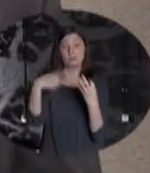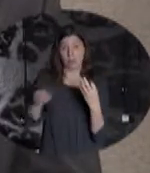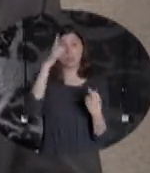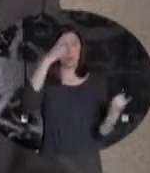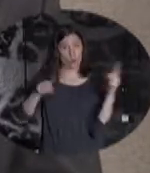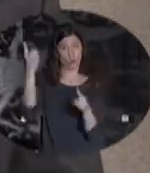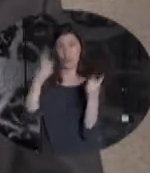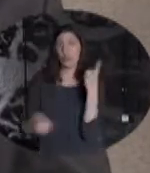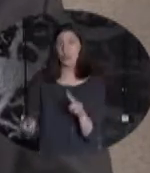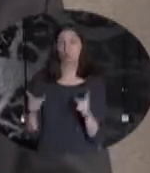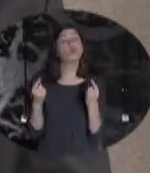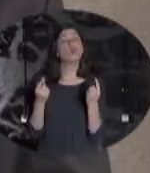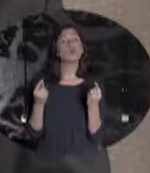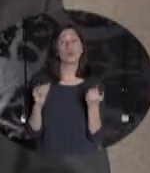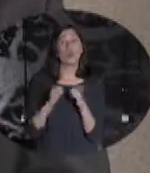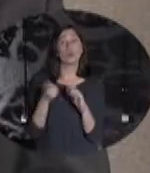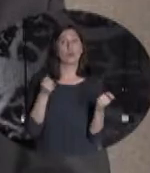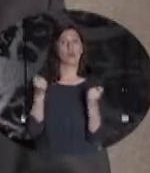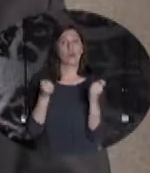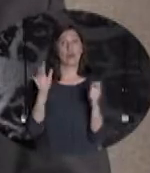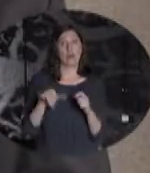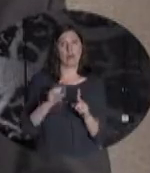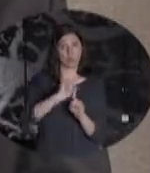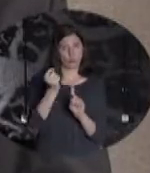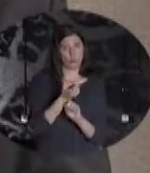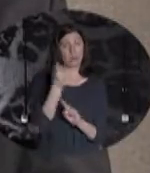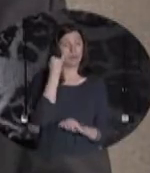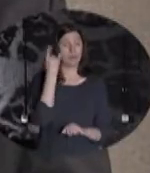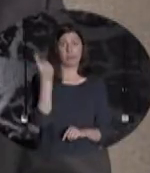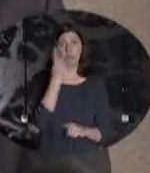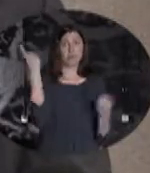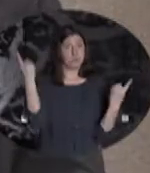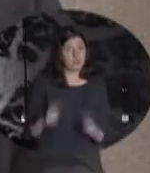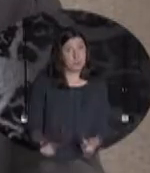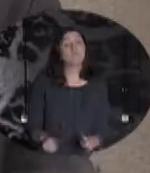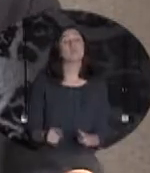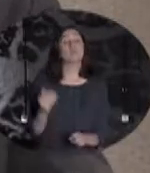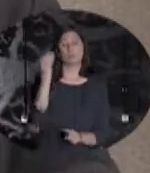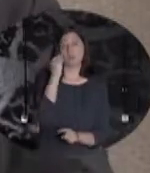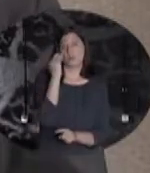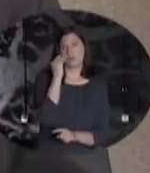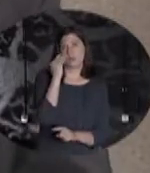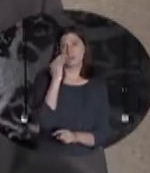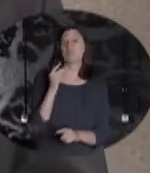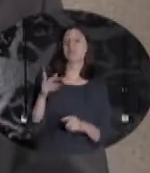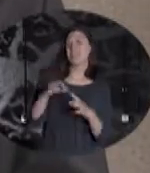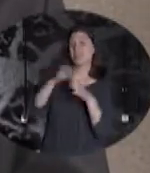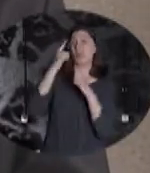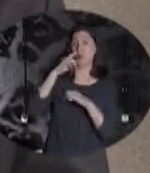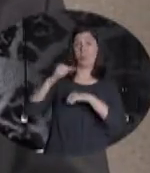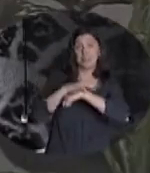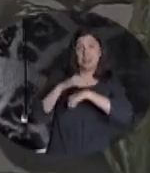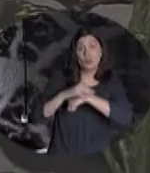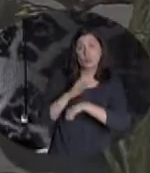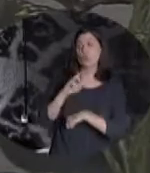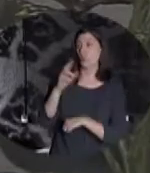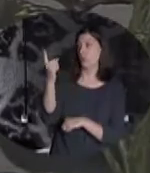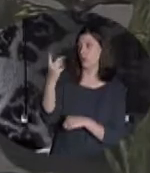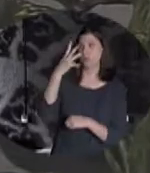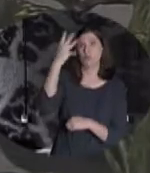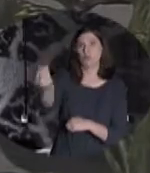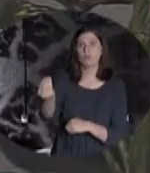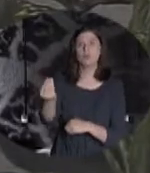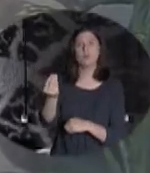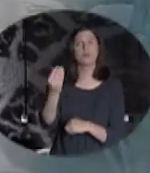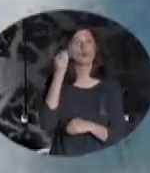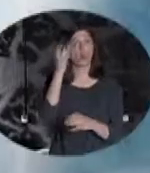what we're going to do and this is how we're going to handle it. If we find ourselves in that situation, especially as you talk about, when you're out at the beach or on the boat or places like that. And then the third